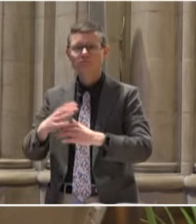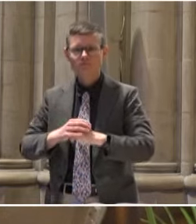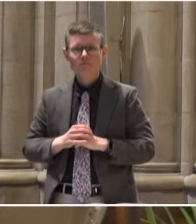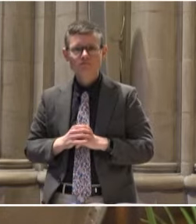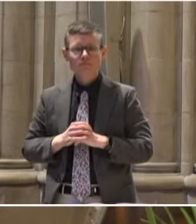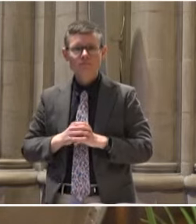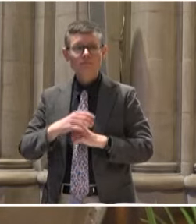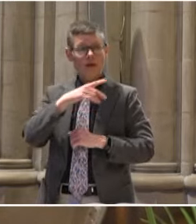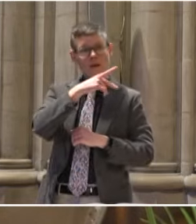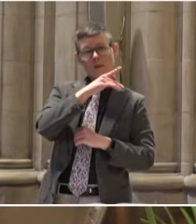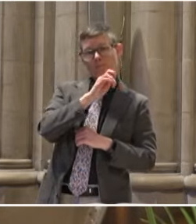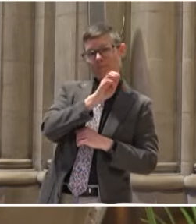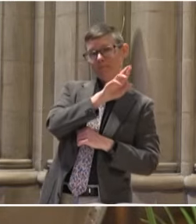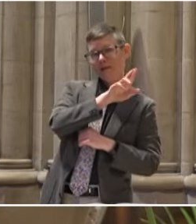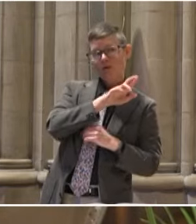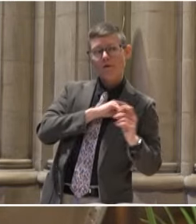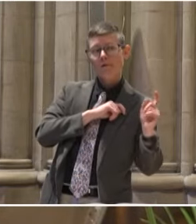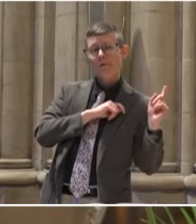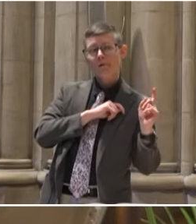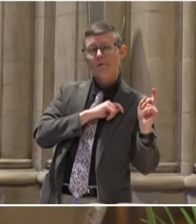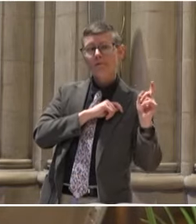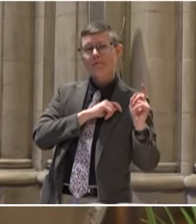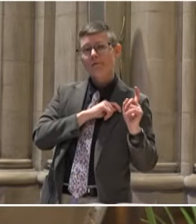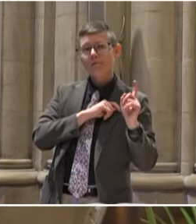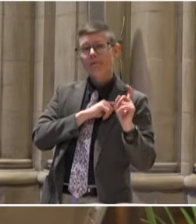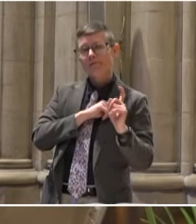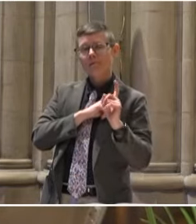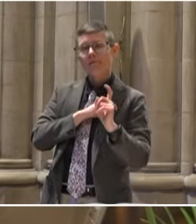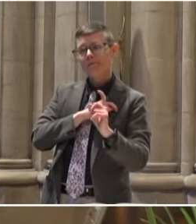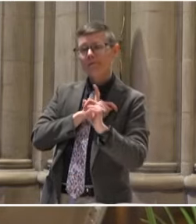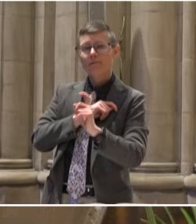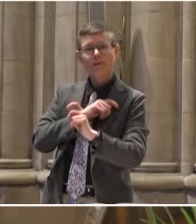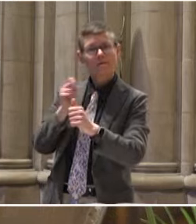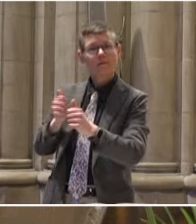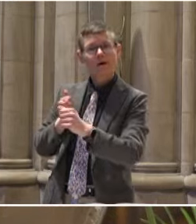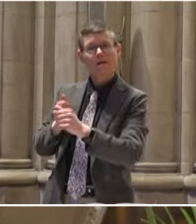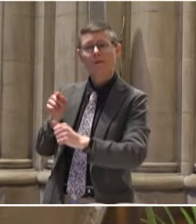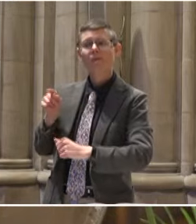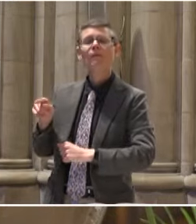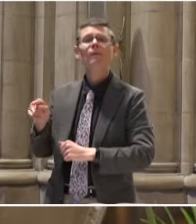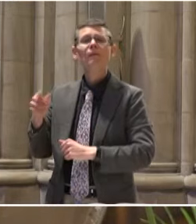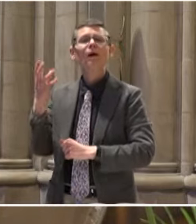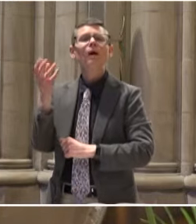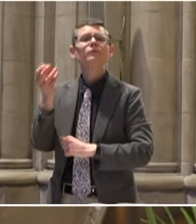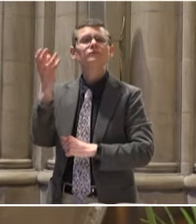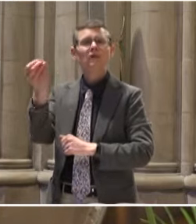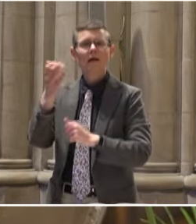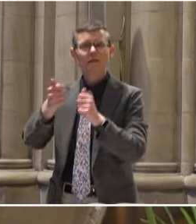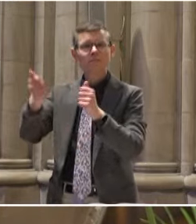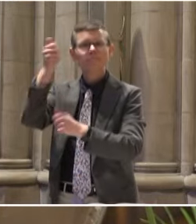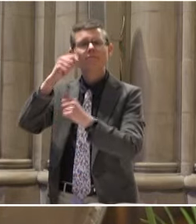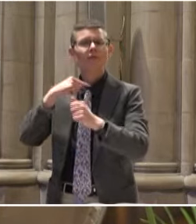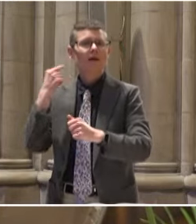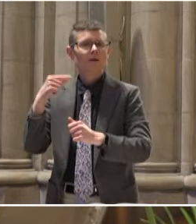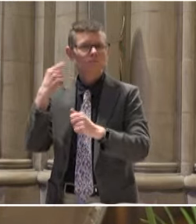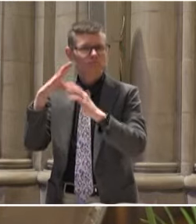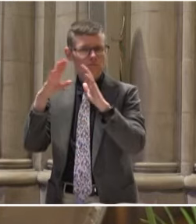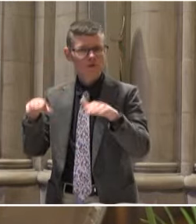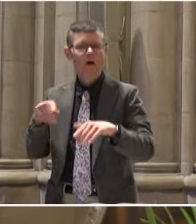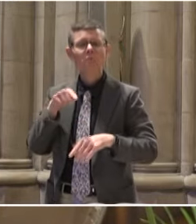Peter had followed Jesus at a distance, right into the courtyard of the high priest, and he was sitting with